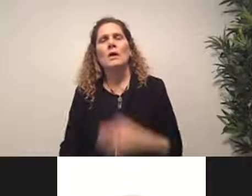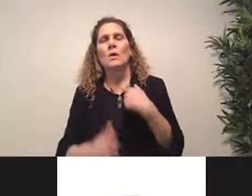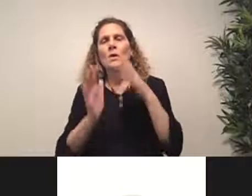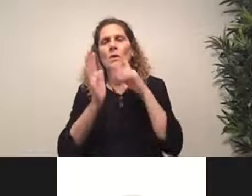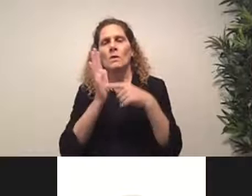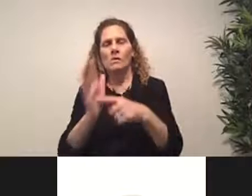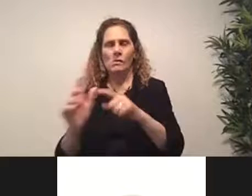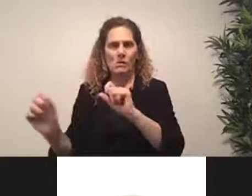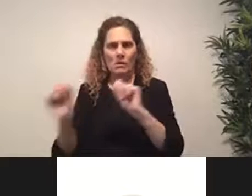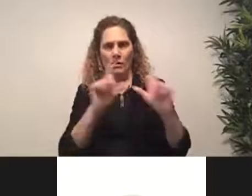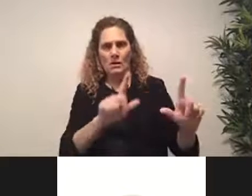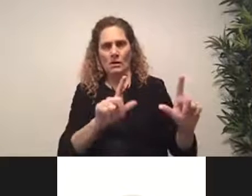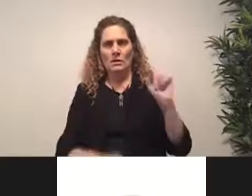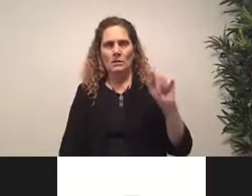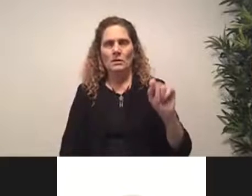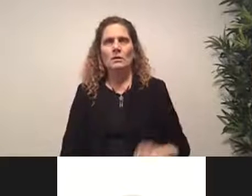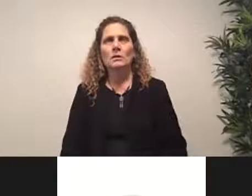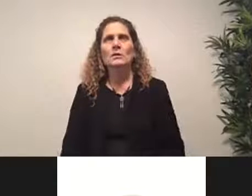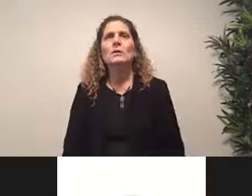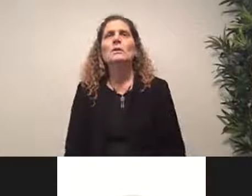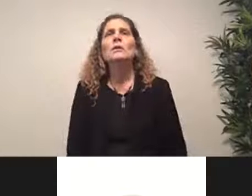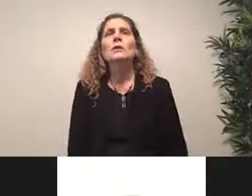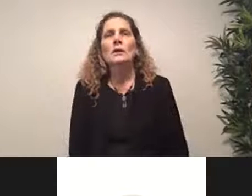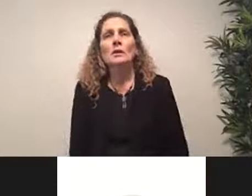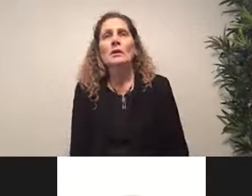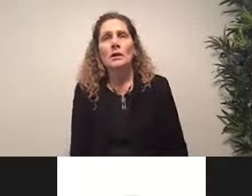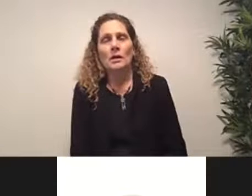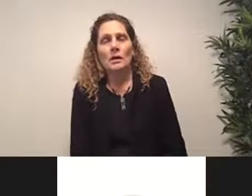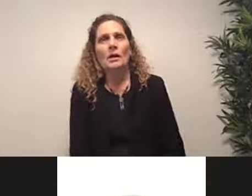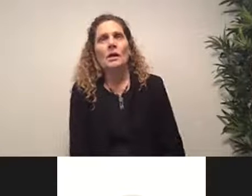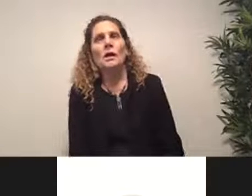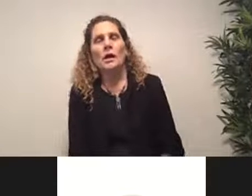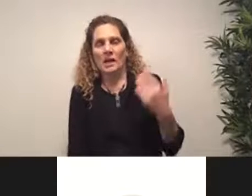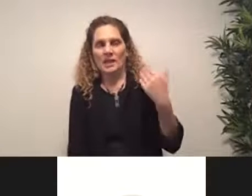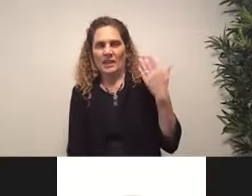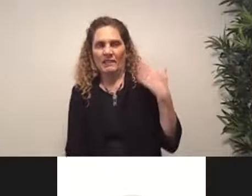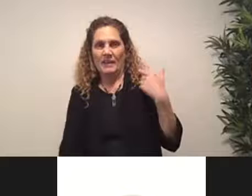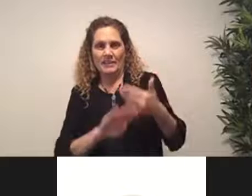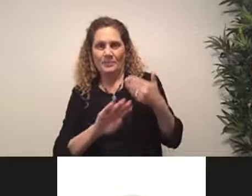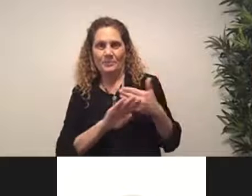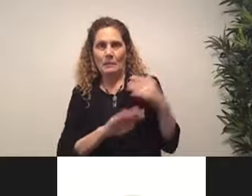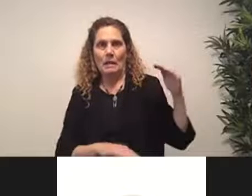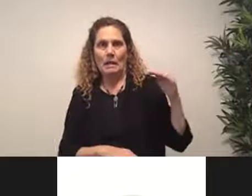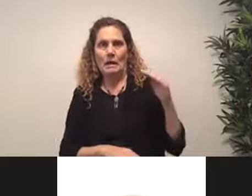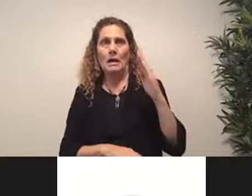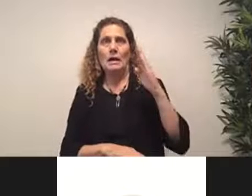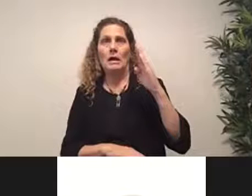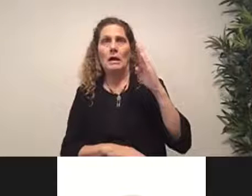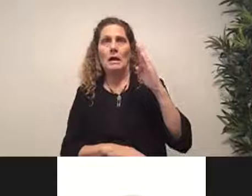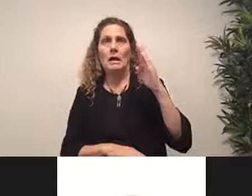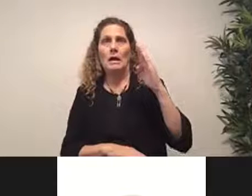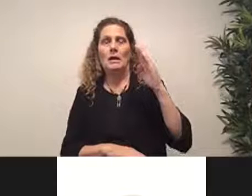data did have a blip within the last week, and we know that the data lag, that is the time it takes to get a completed